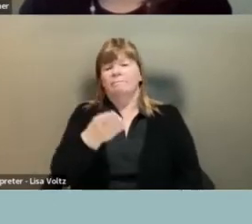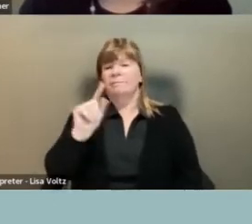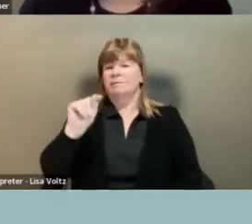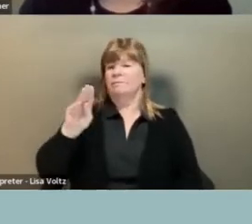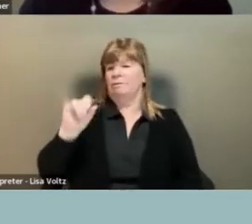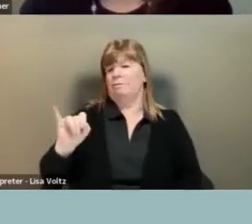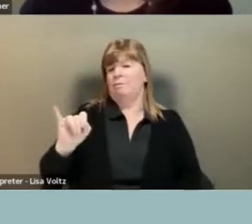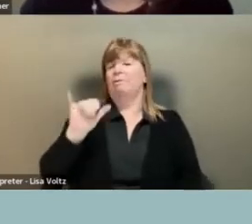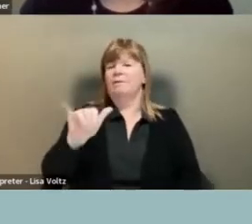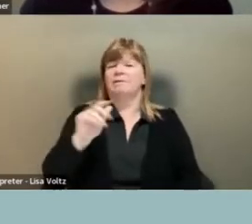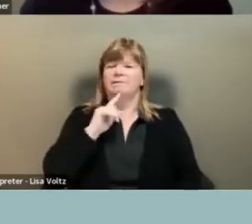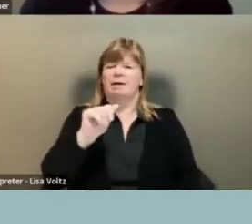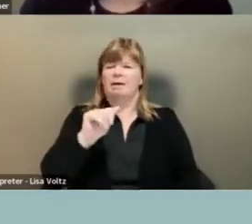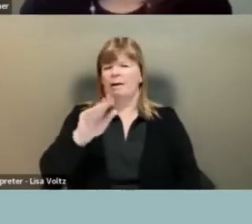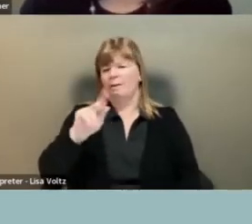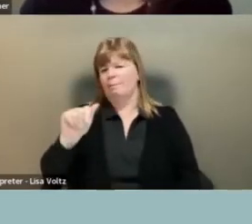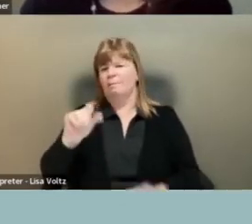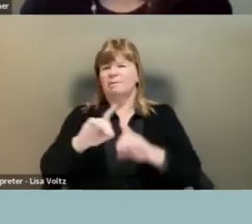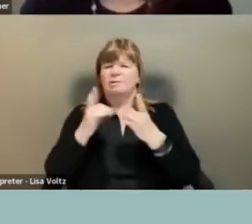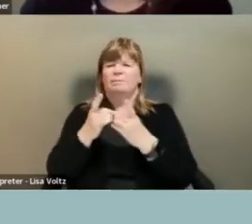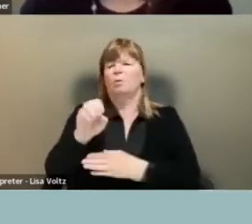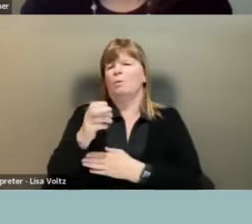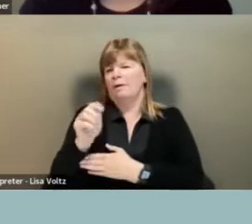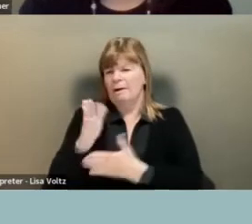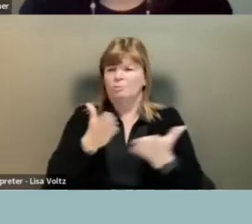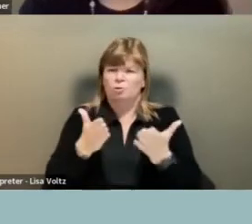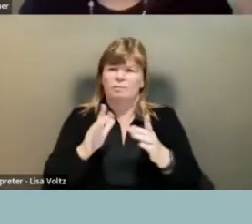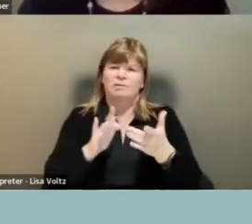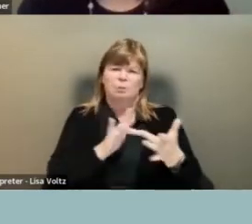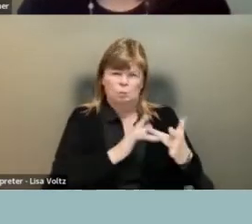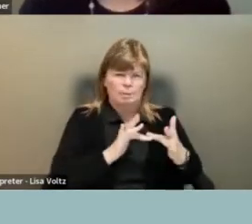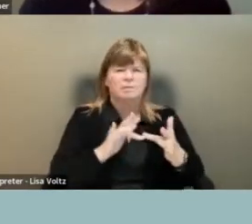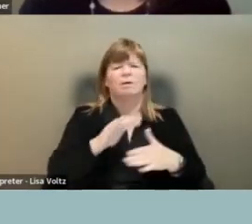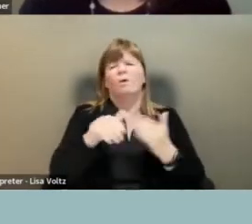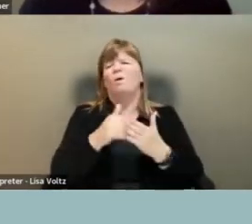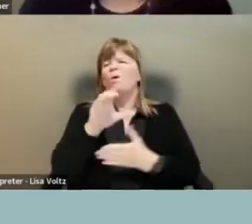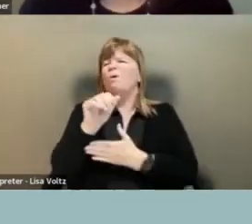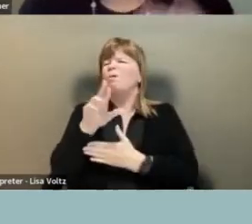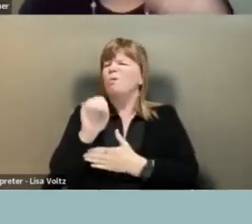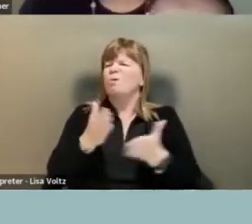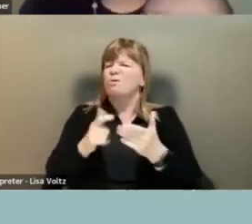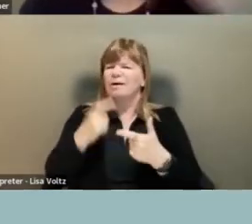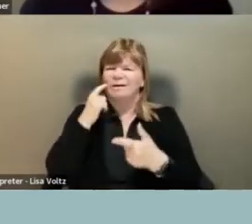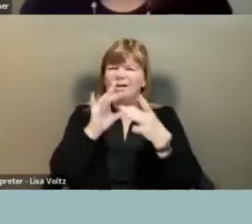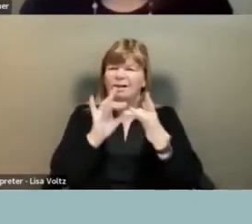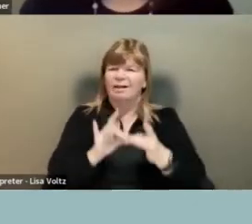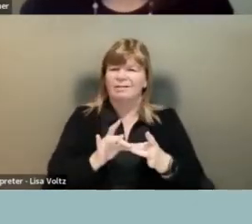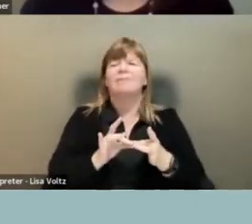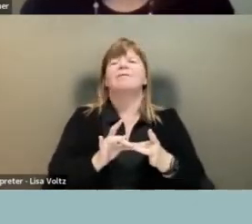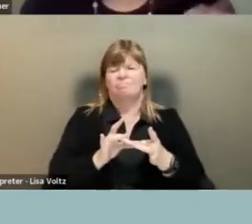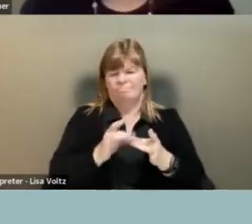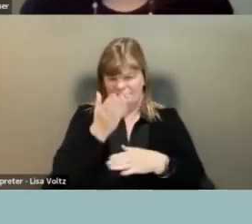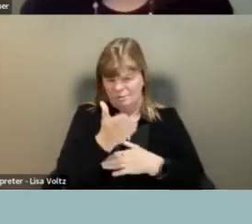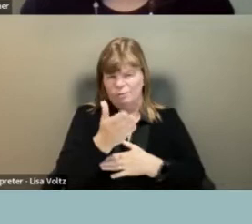rehab.alabama.gov/TBI is our Alabama Department of Rehab Services website. All the core services that I mentioned, you can find on both of